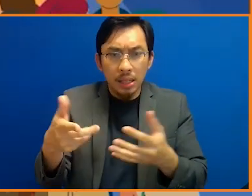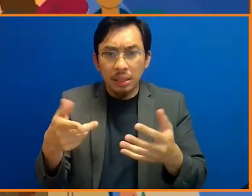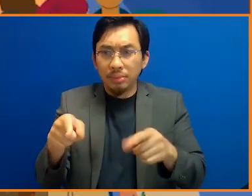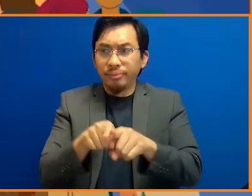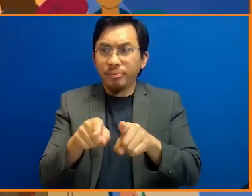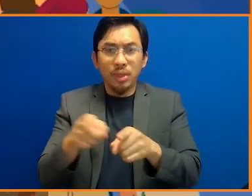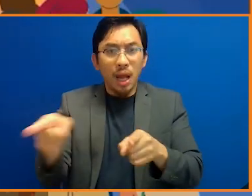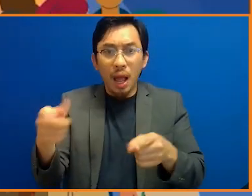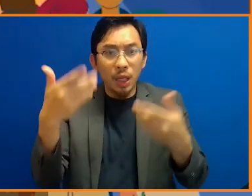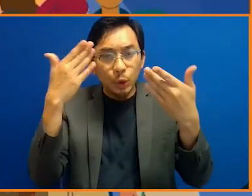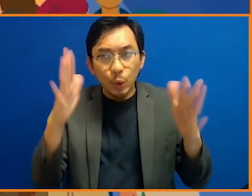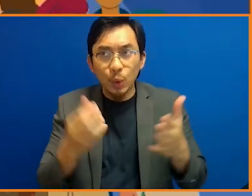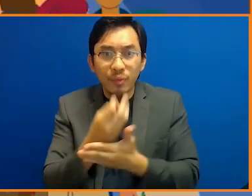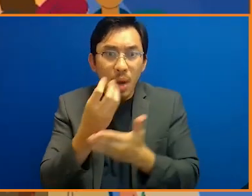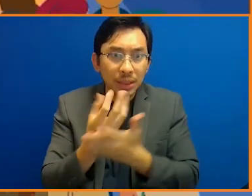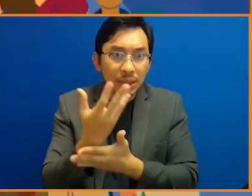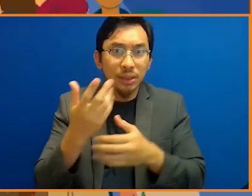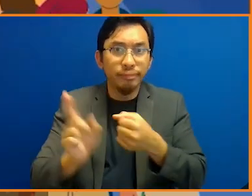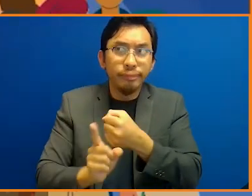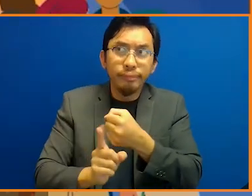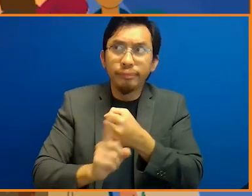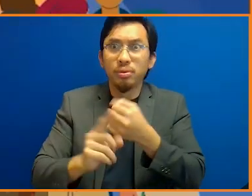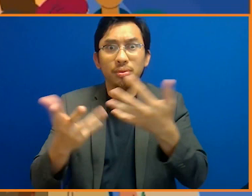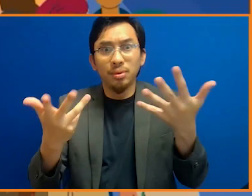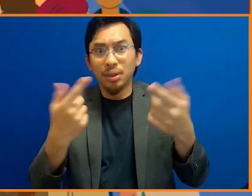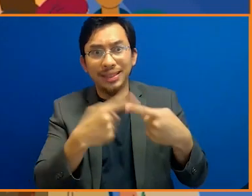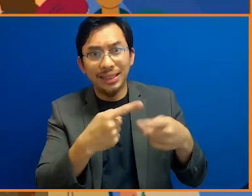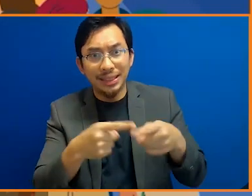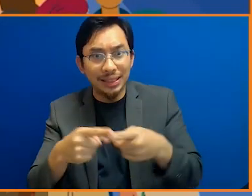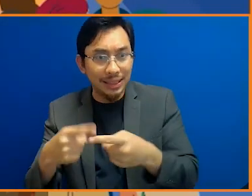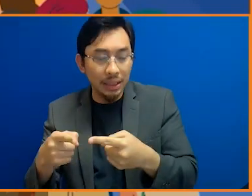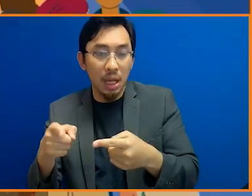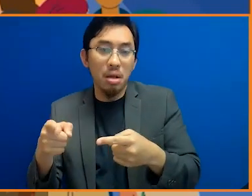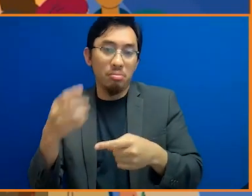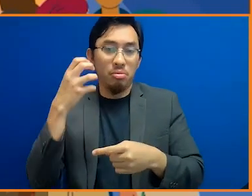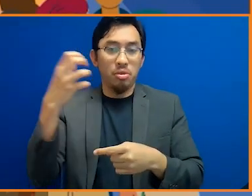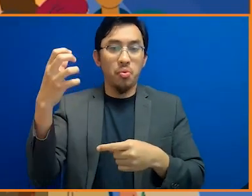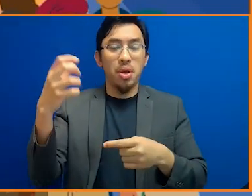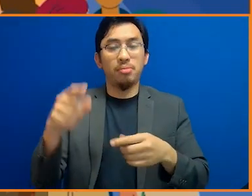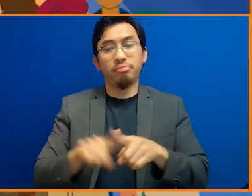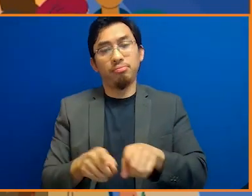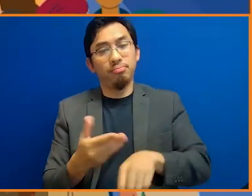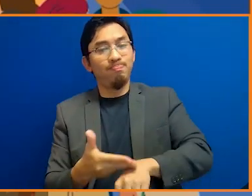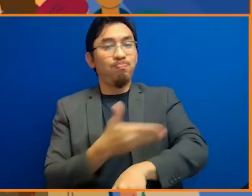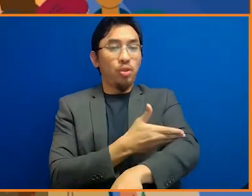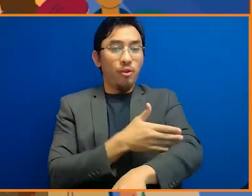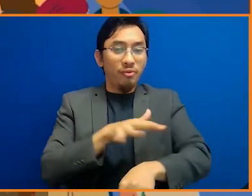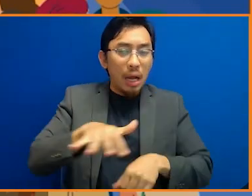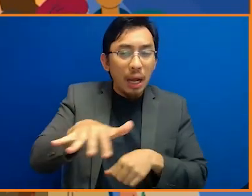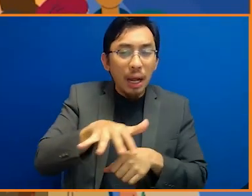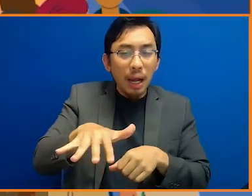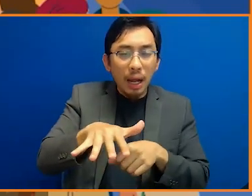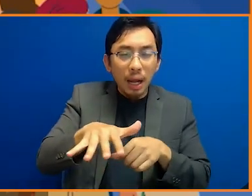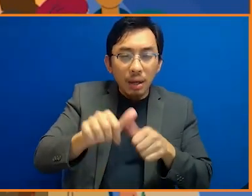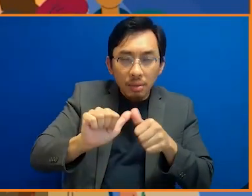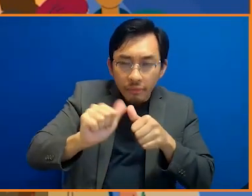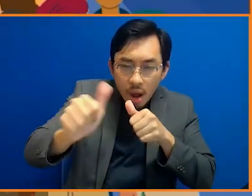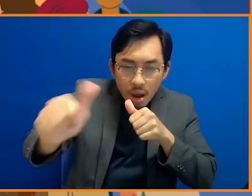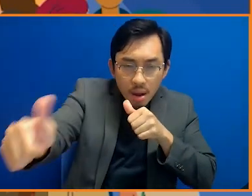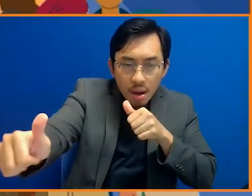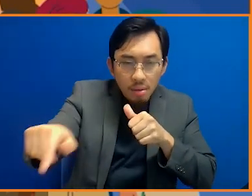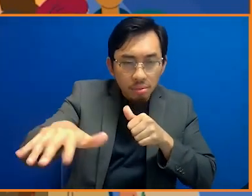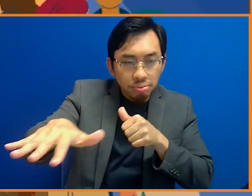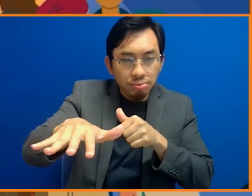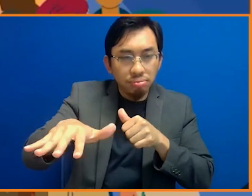couldn't receive such things. Right now we are we move setback the living